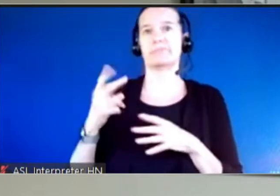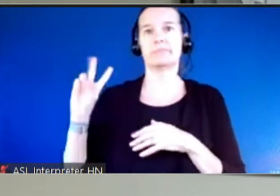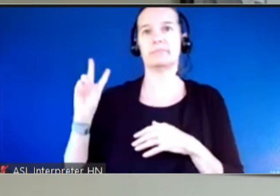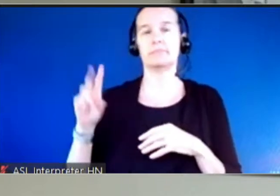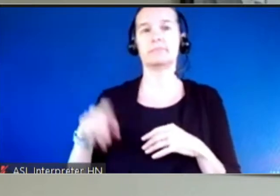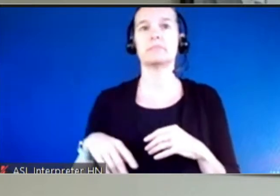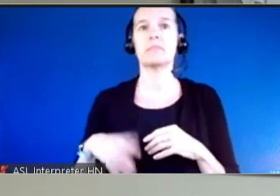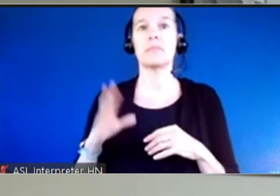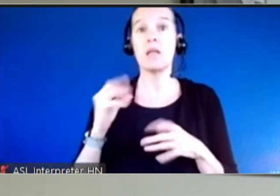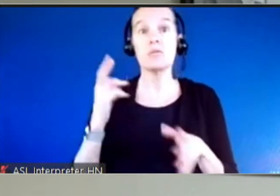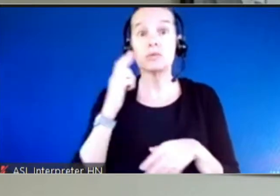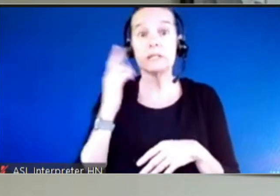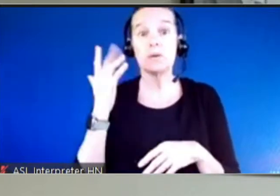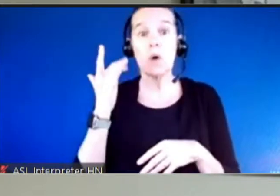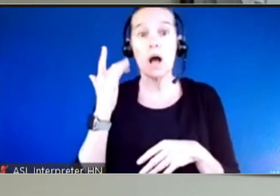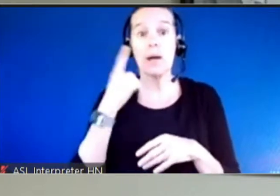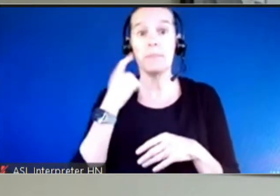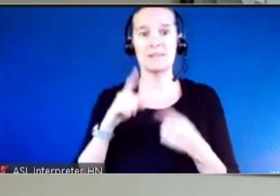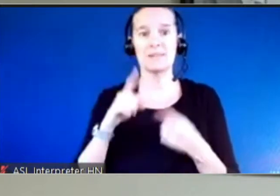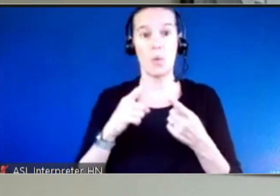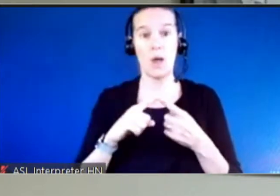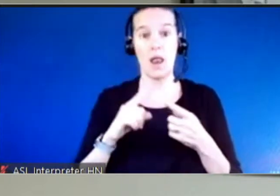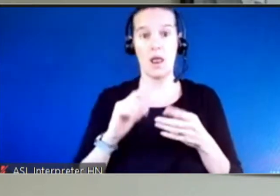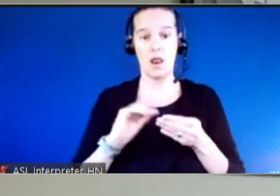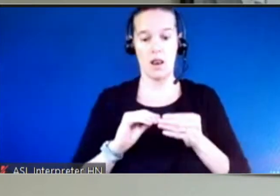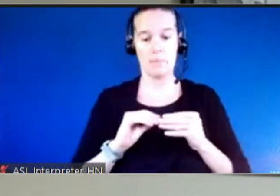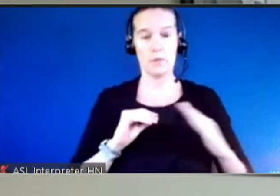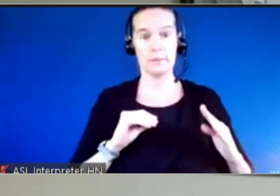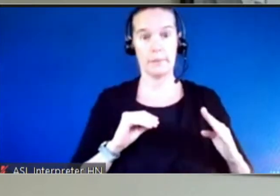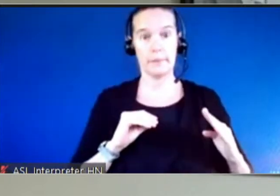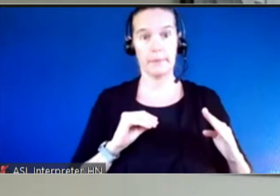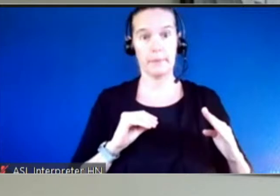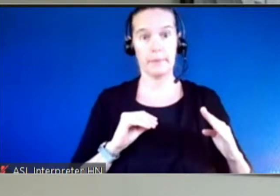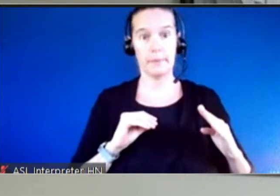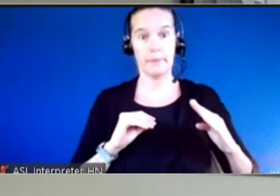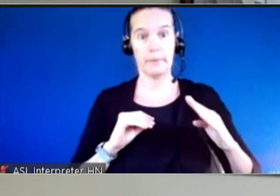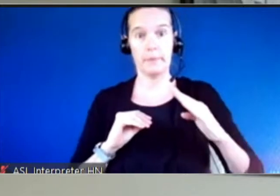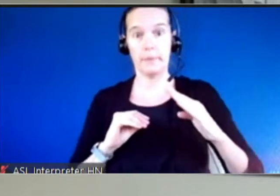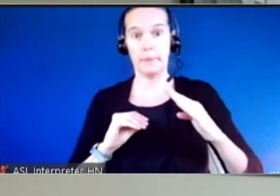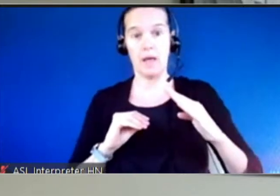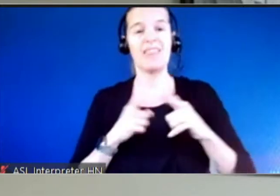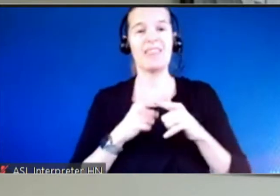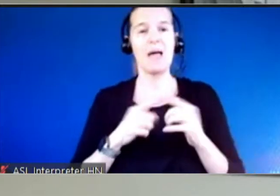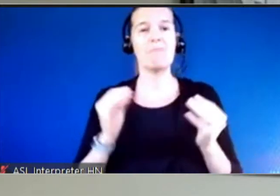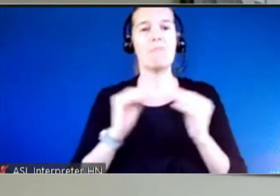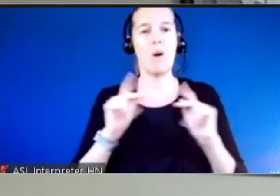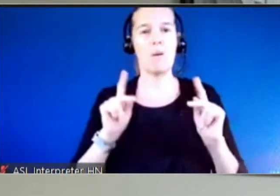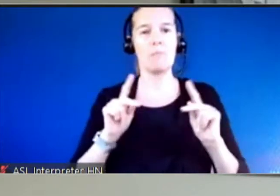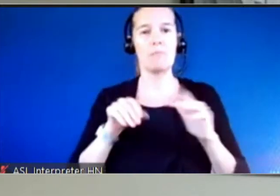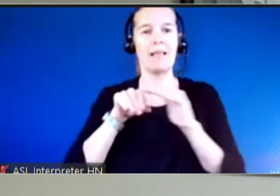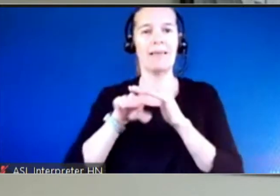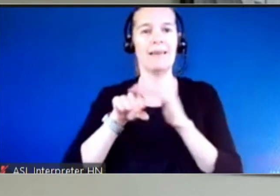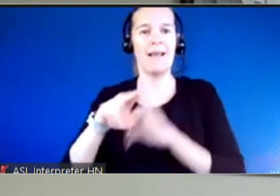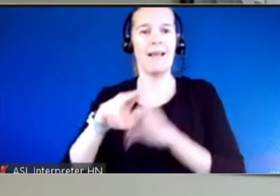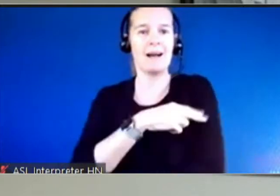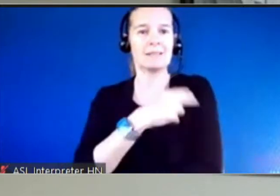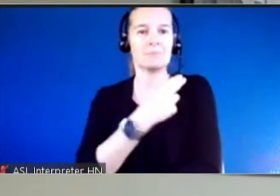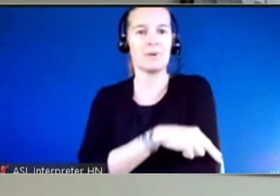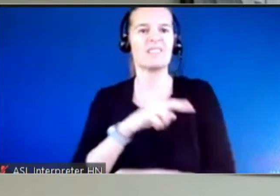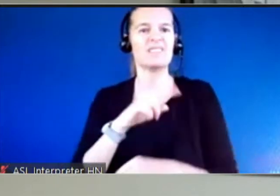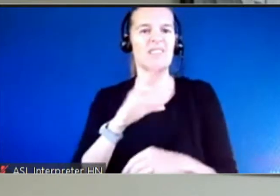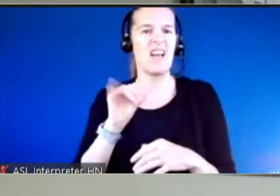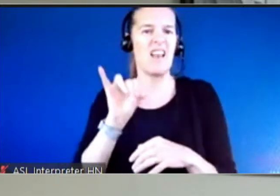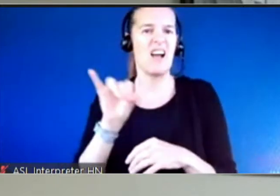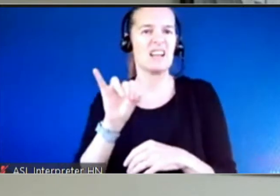when there's a surge in cases, following that, there's a surge in hospital and ICU admissions, and then the surge in